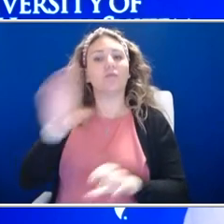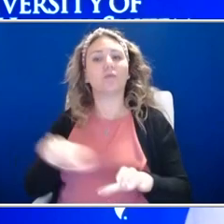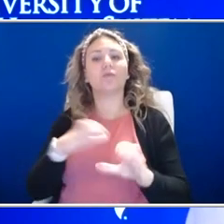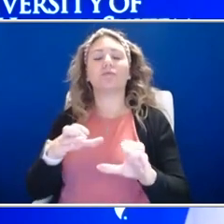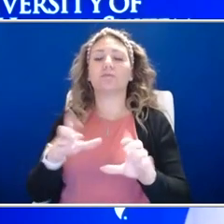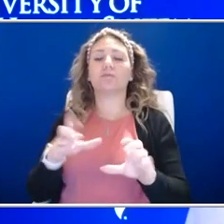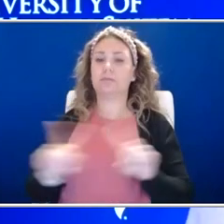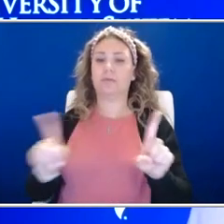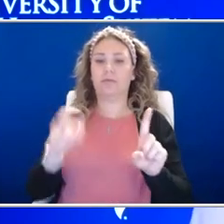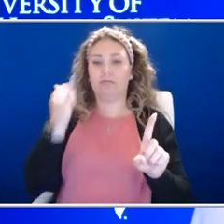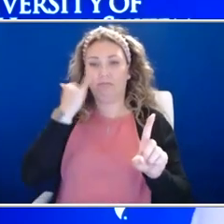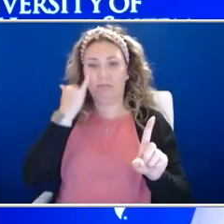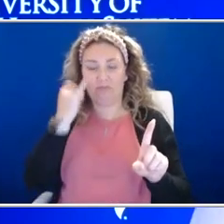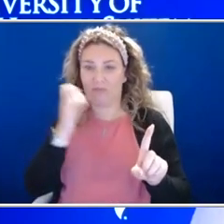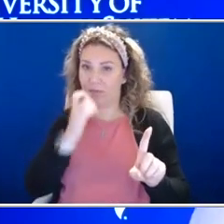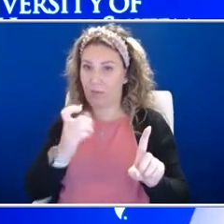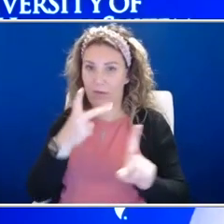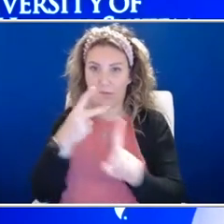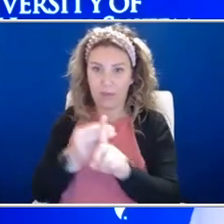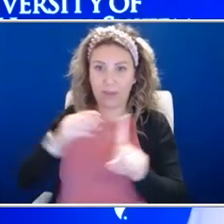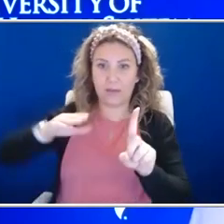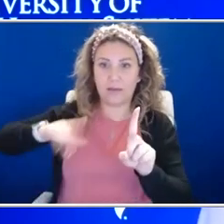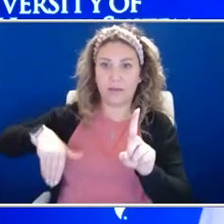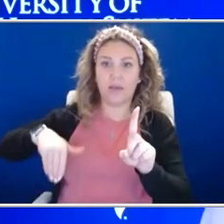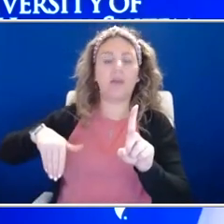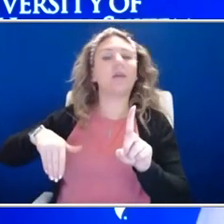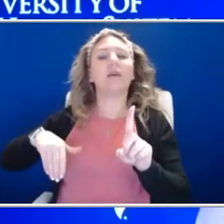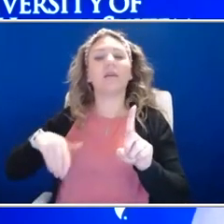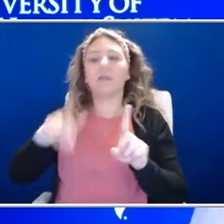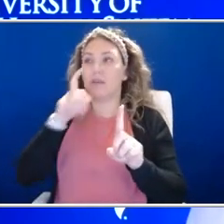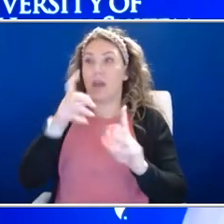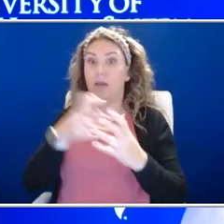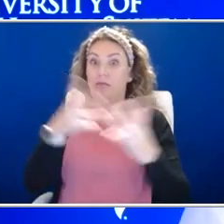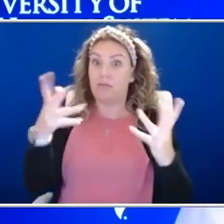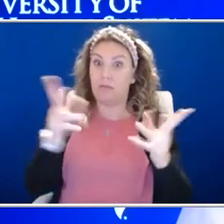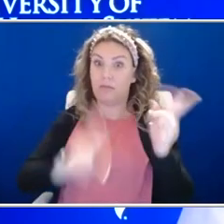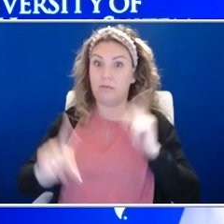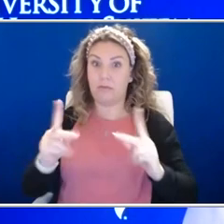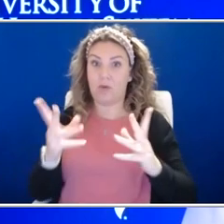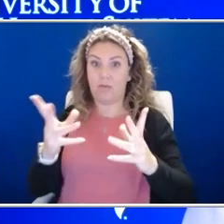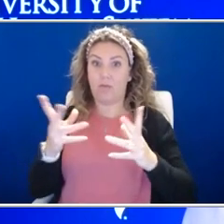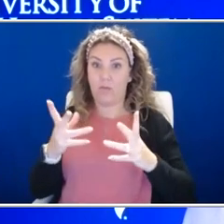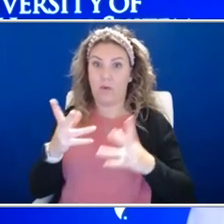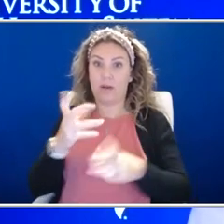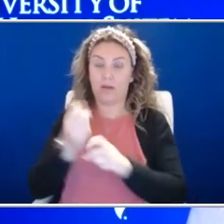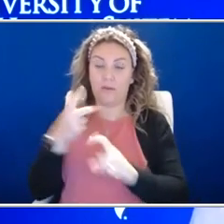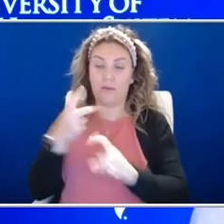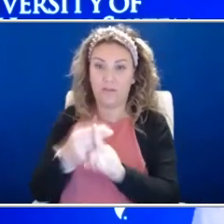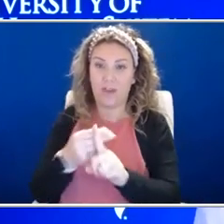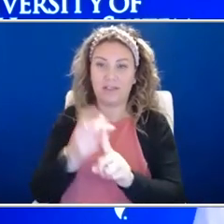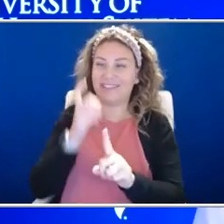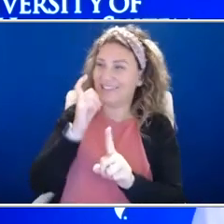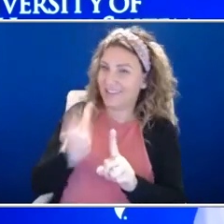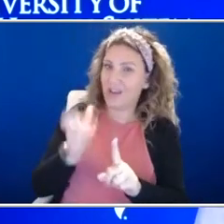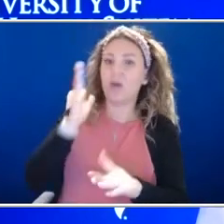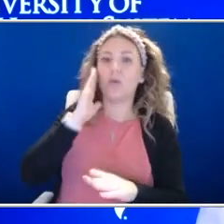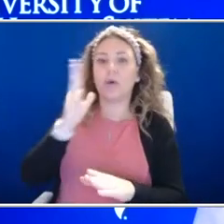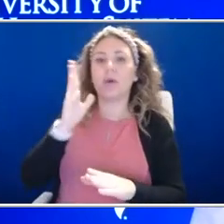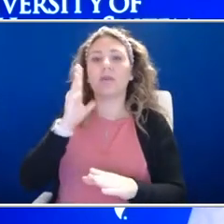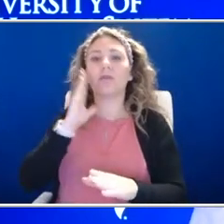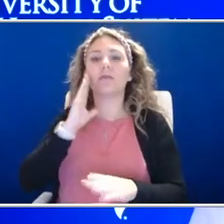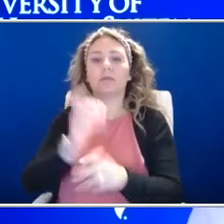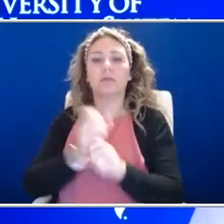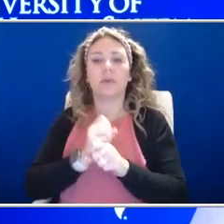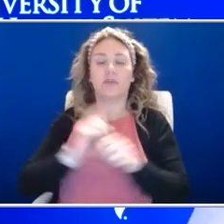you haven't been vaccinated yet, which I think there's probably not many people who want to get vaccinated who haven't been at this point in time, you will be getting that first